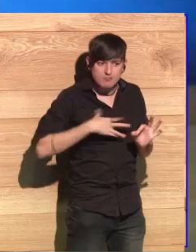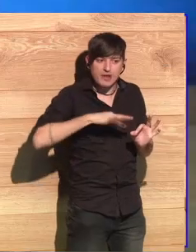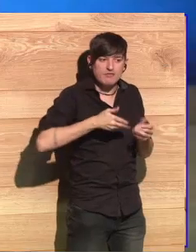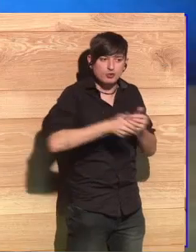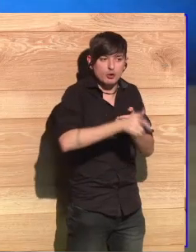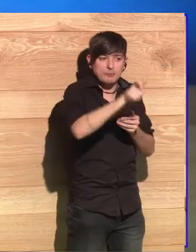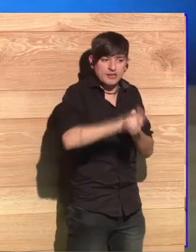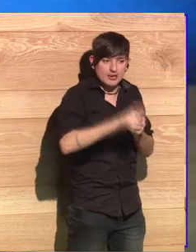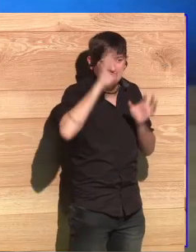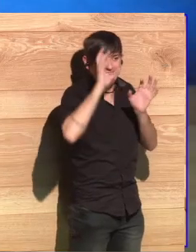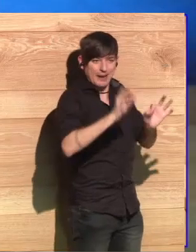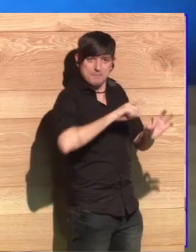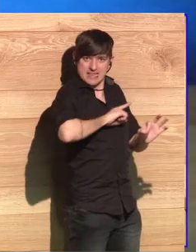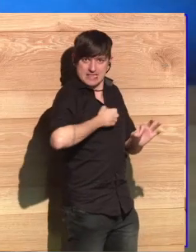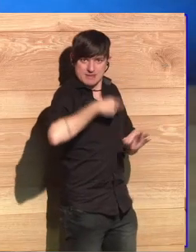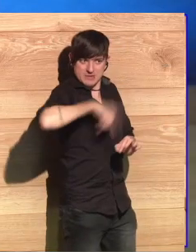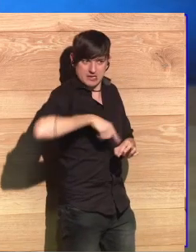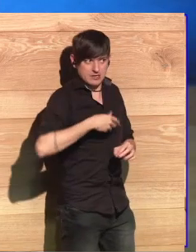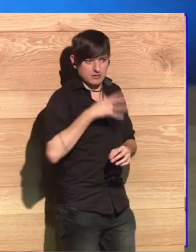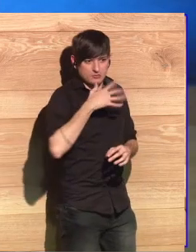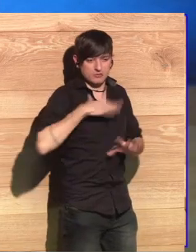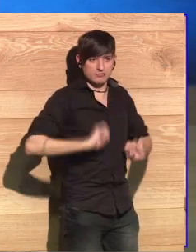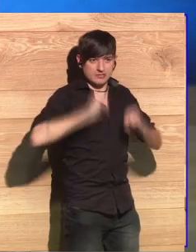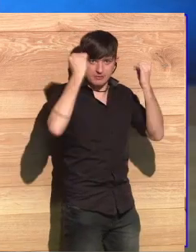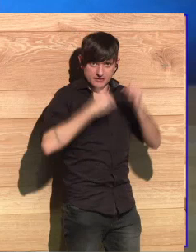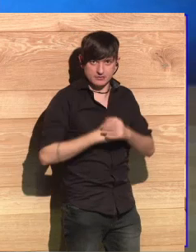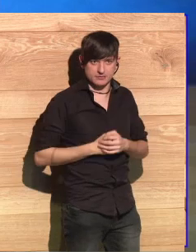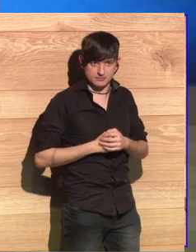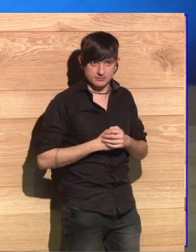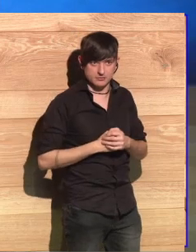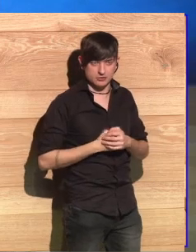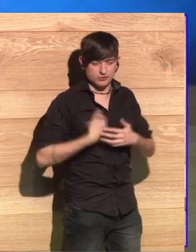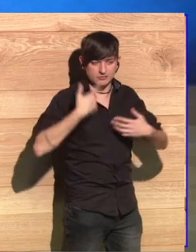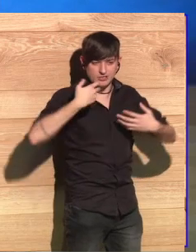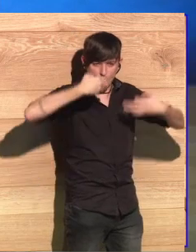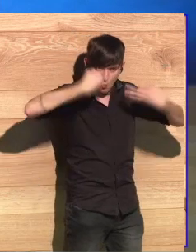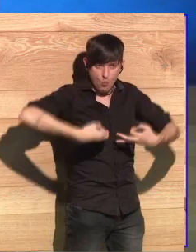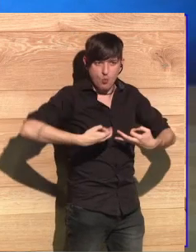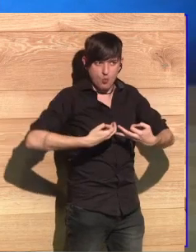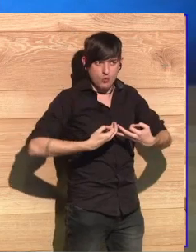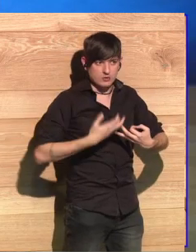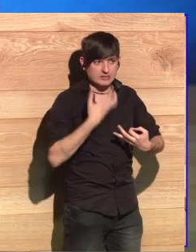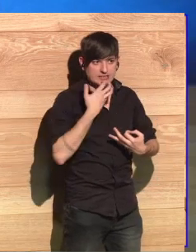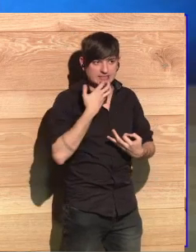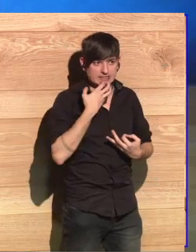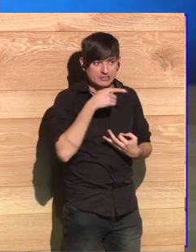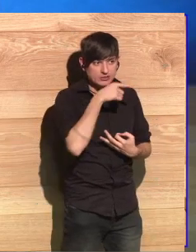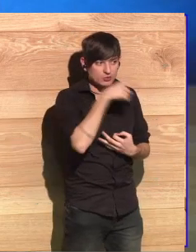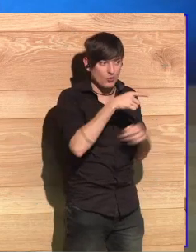that was what saved me. And I'm sure if you didn't have photography, you might not be here either, right?